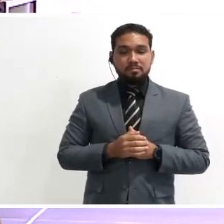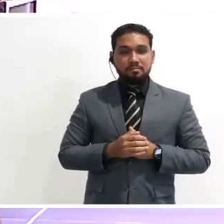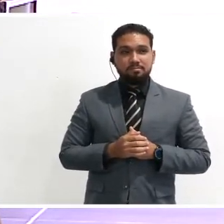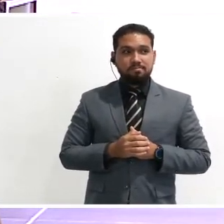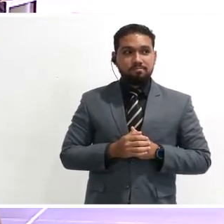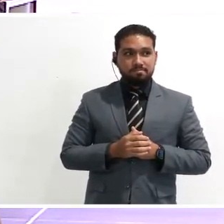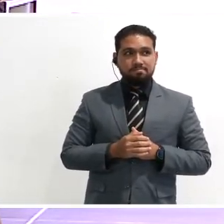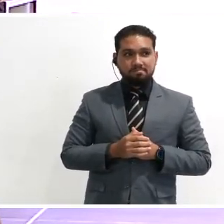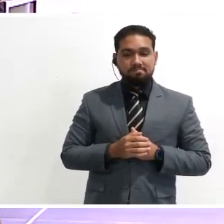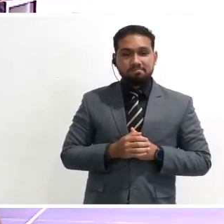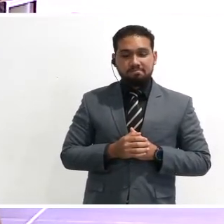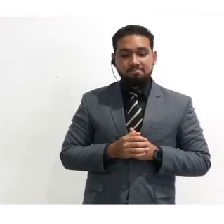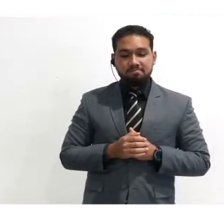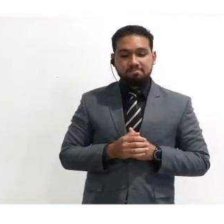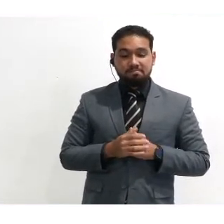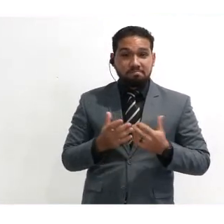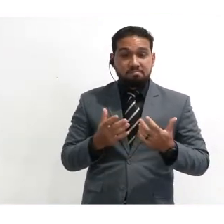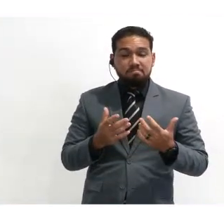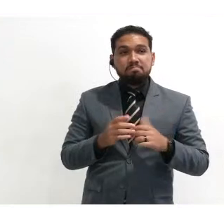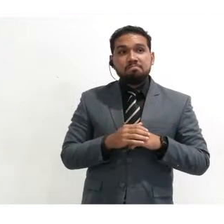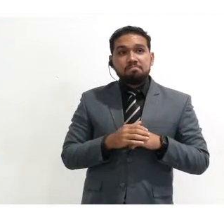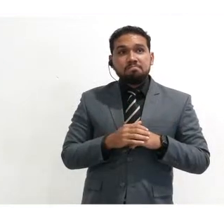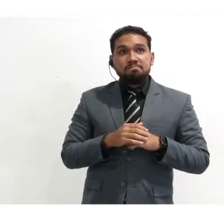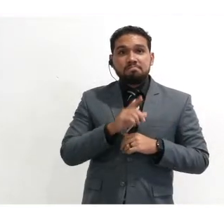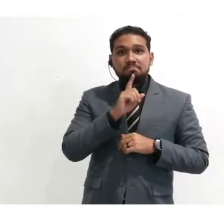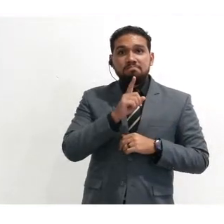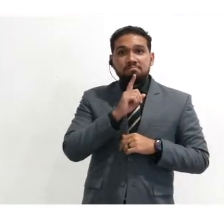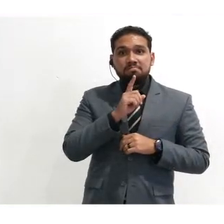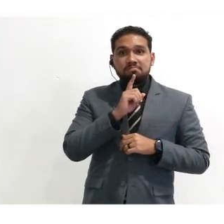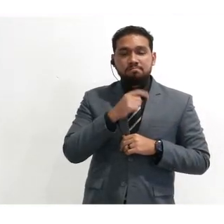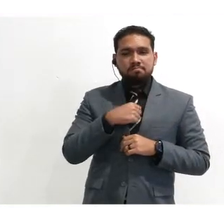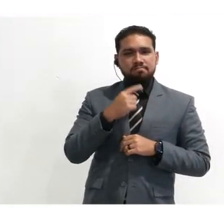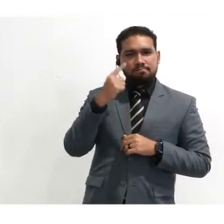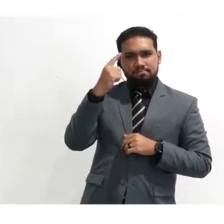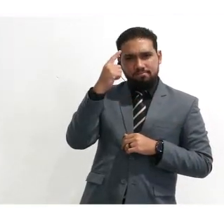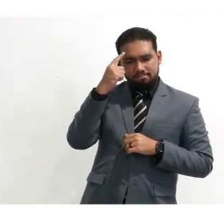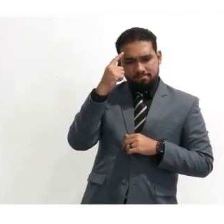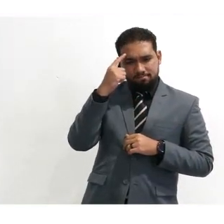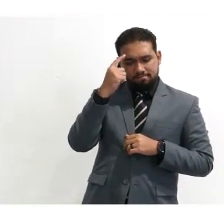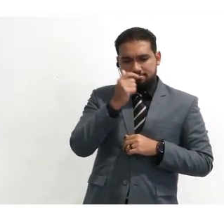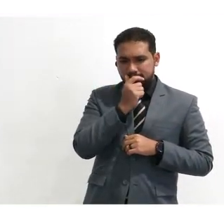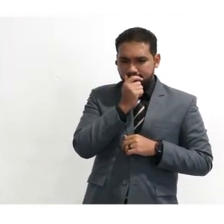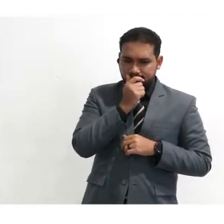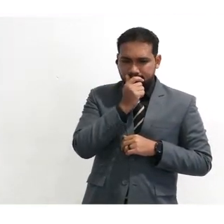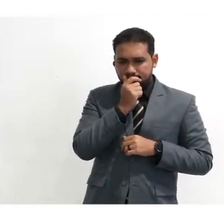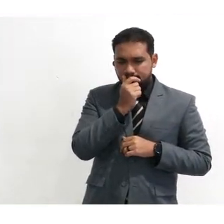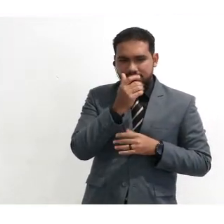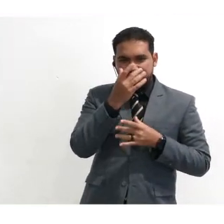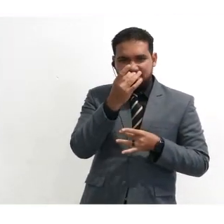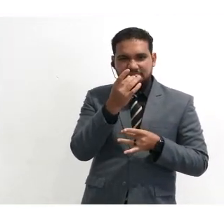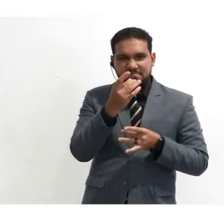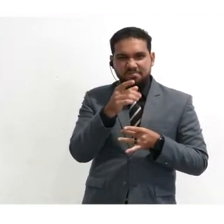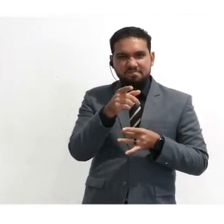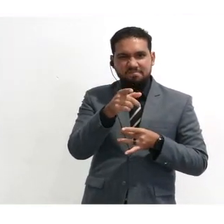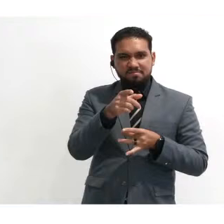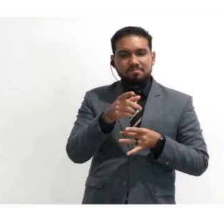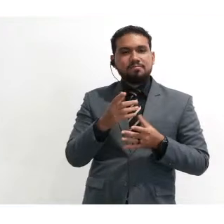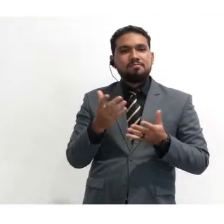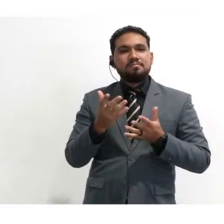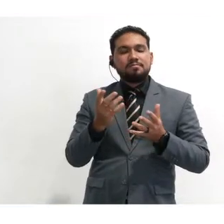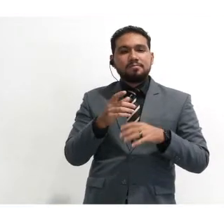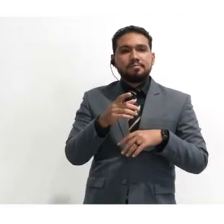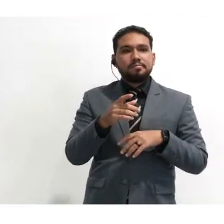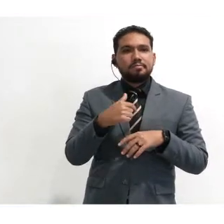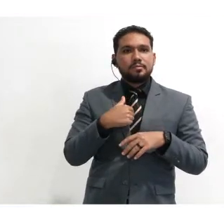I mean, I guess to further answer your question, it's one thing to say I want to start a packaging factory,